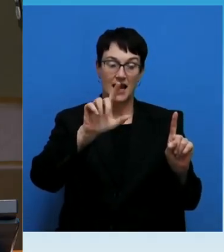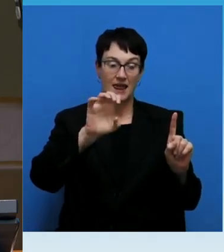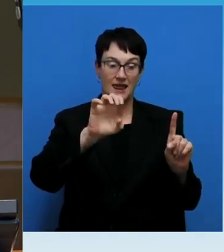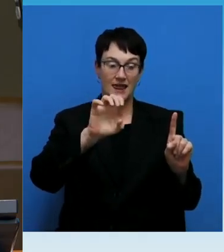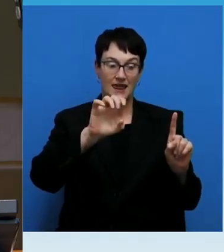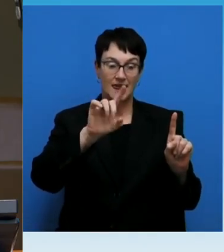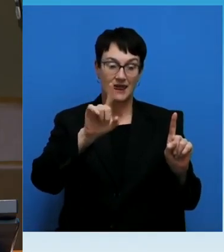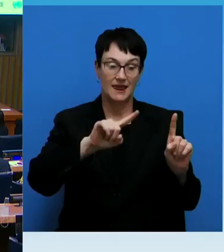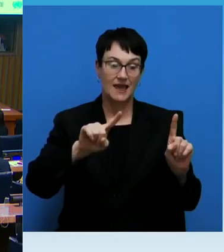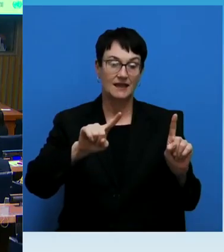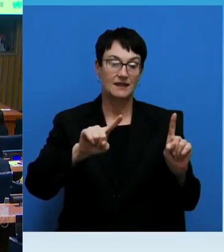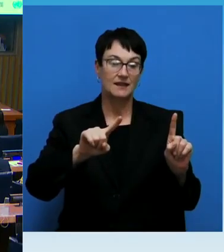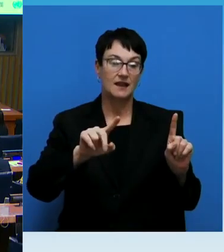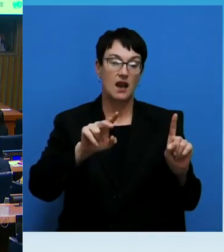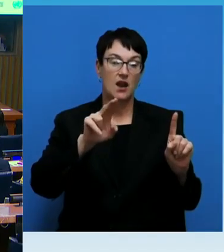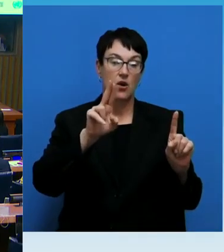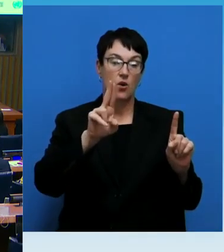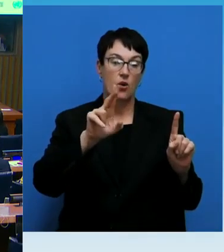Costa Rica.